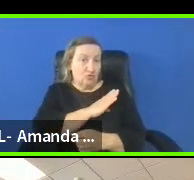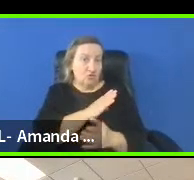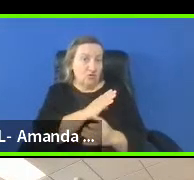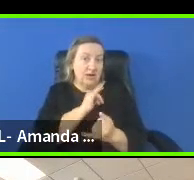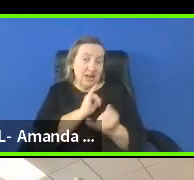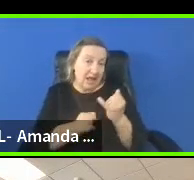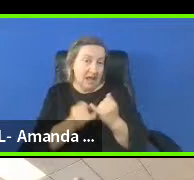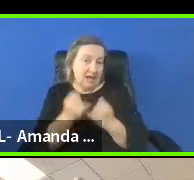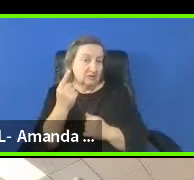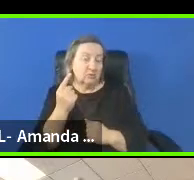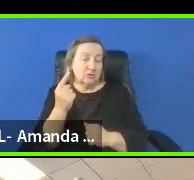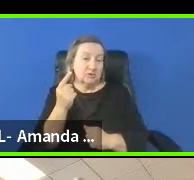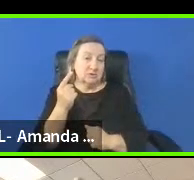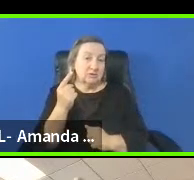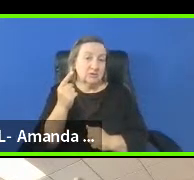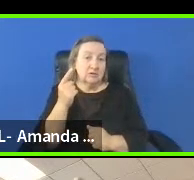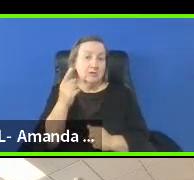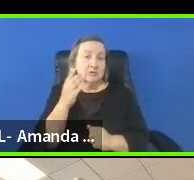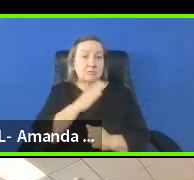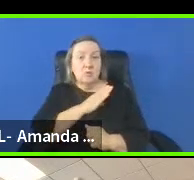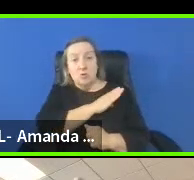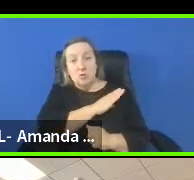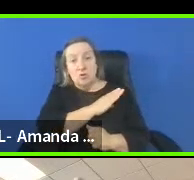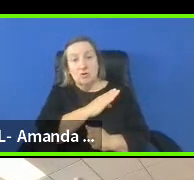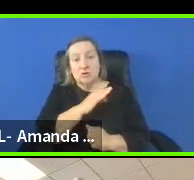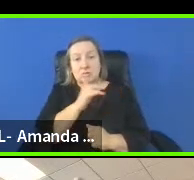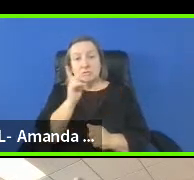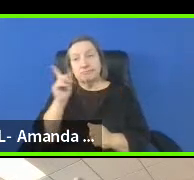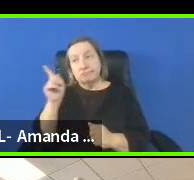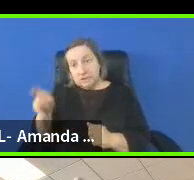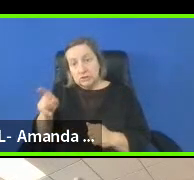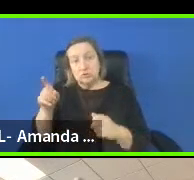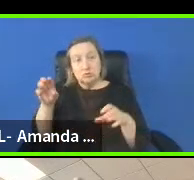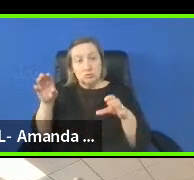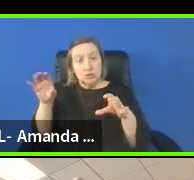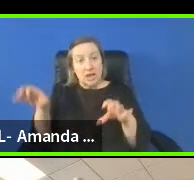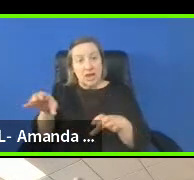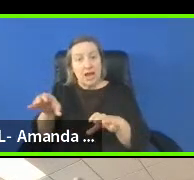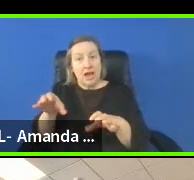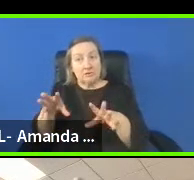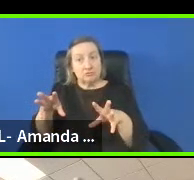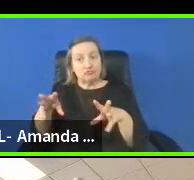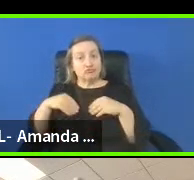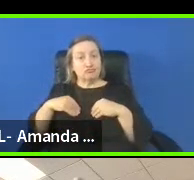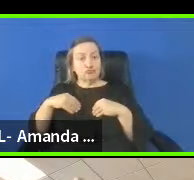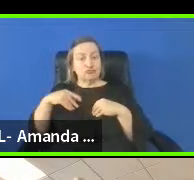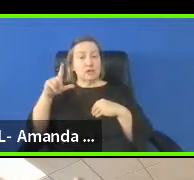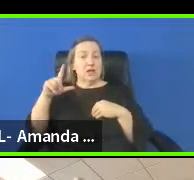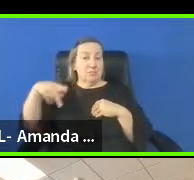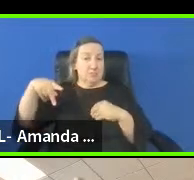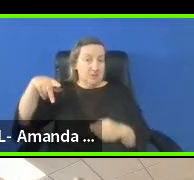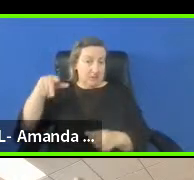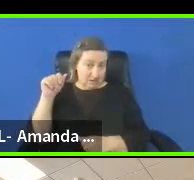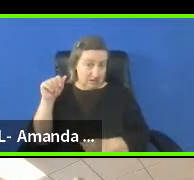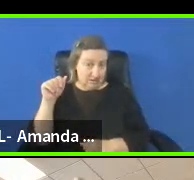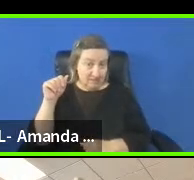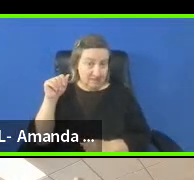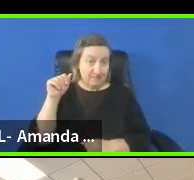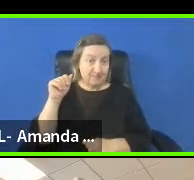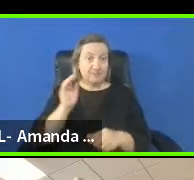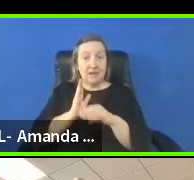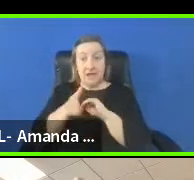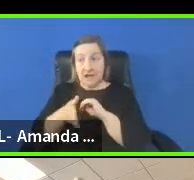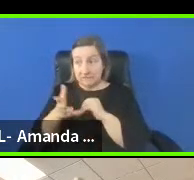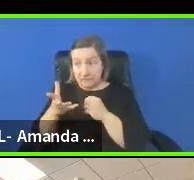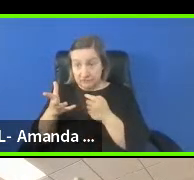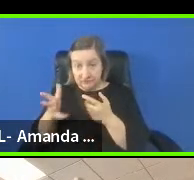board to act on this LPA. And after